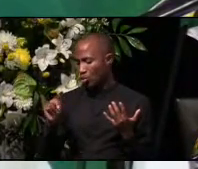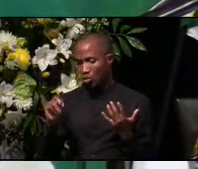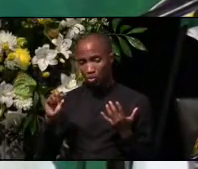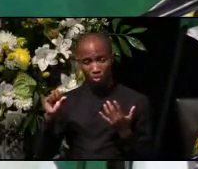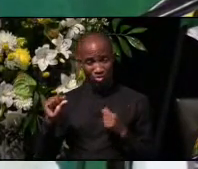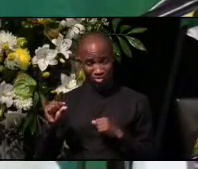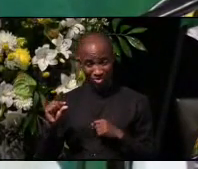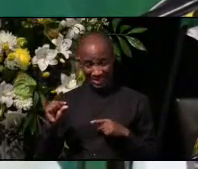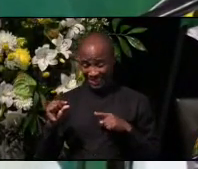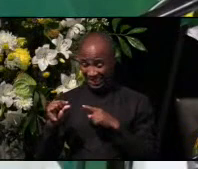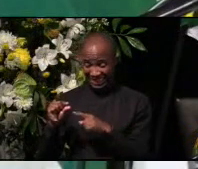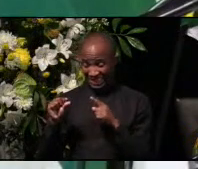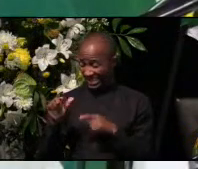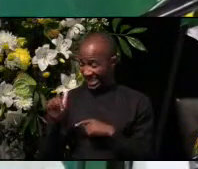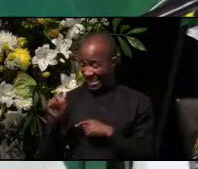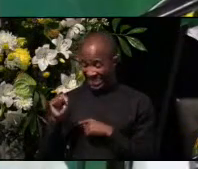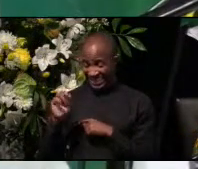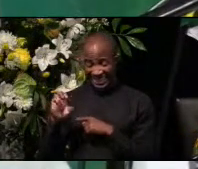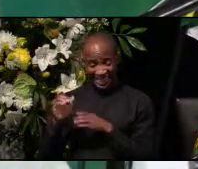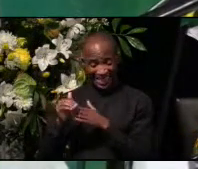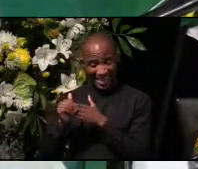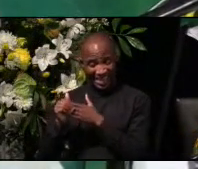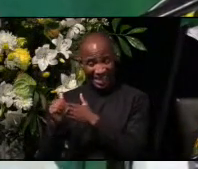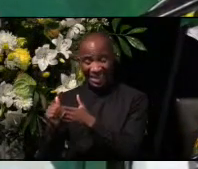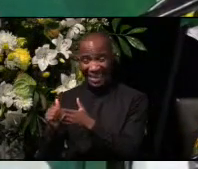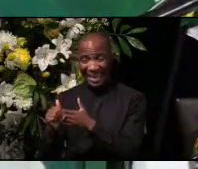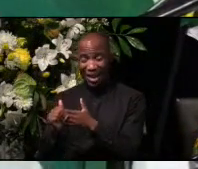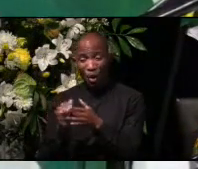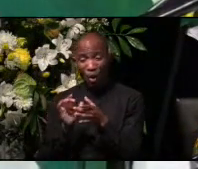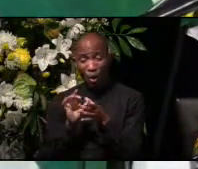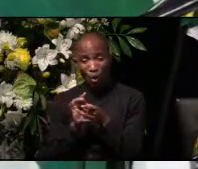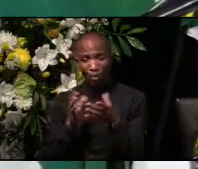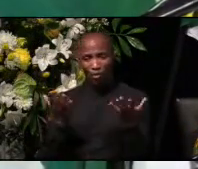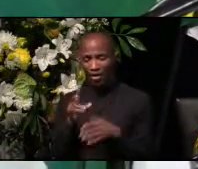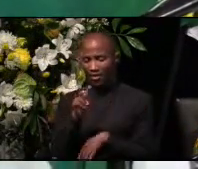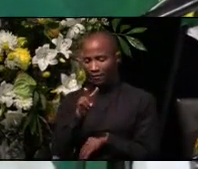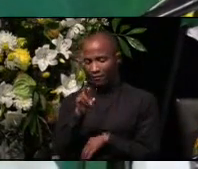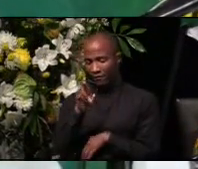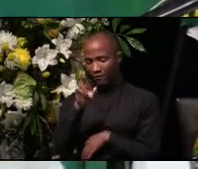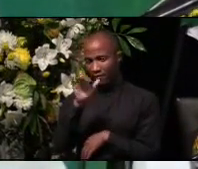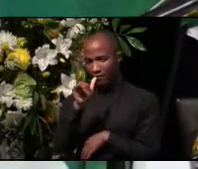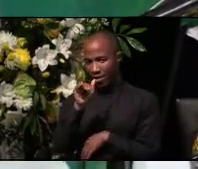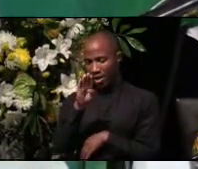a leading member of the ANC born somewhere near Freiburg in dtp